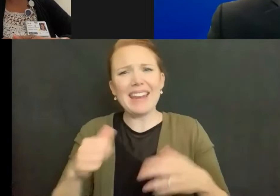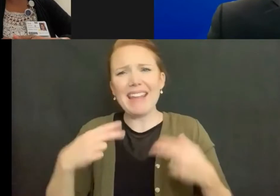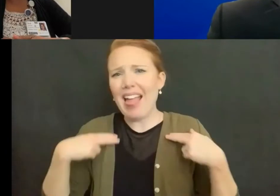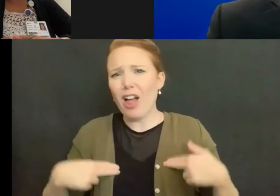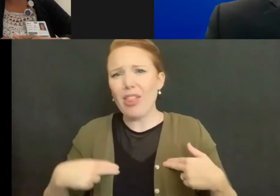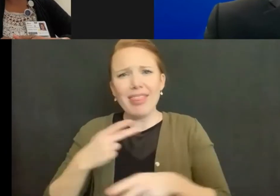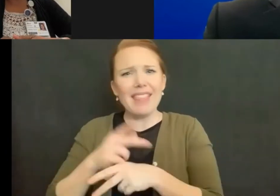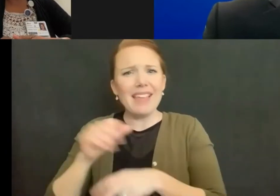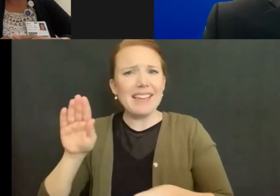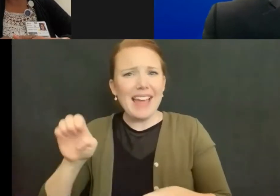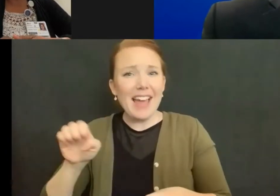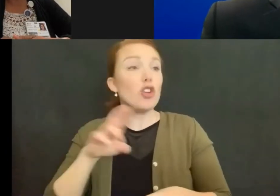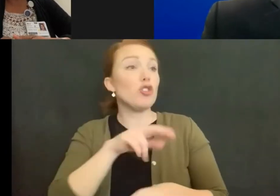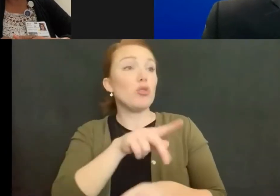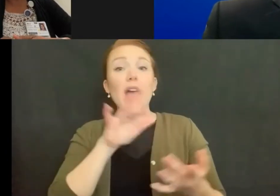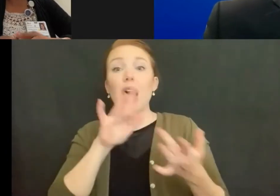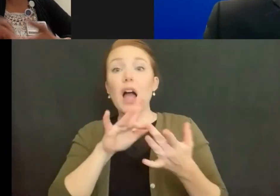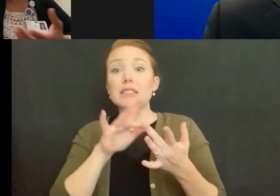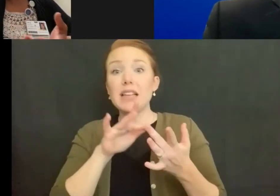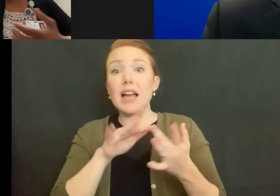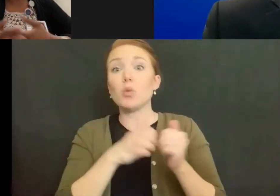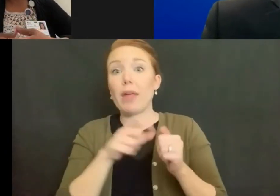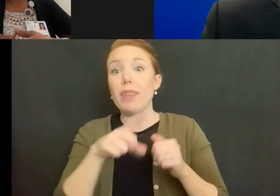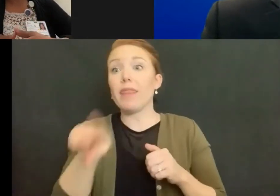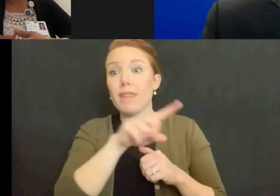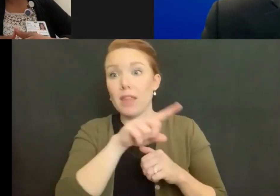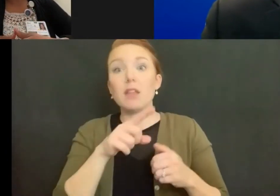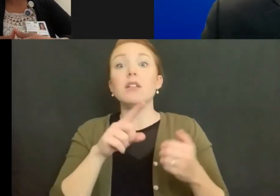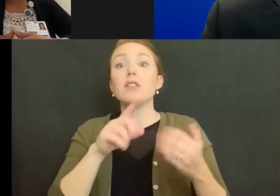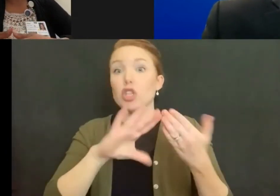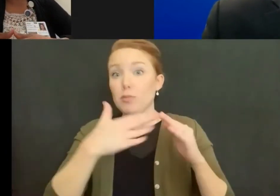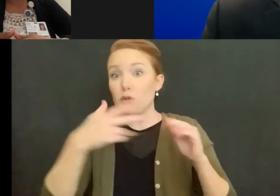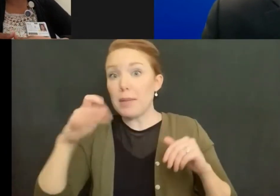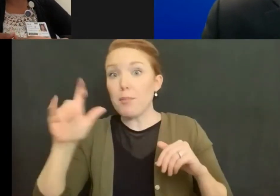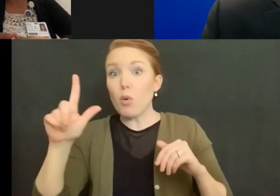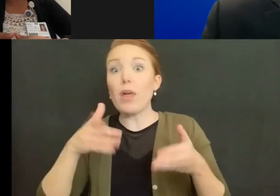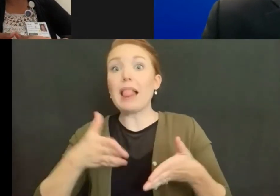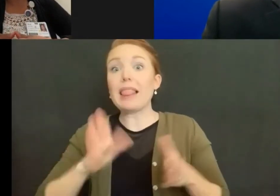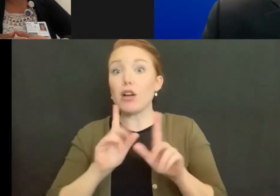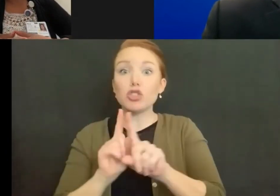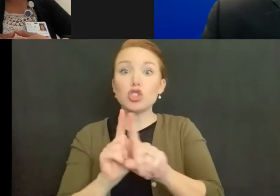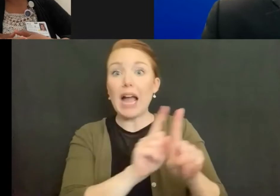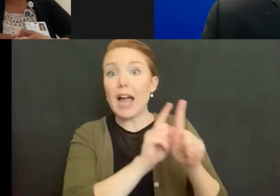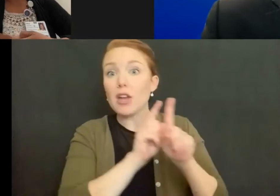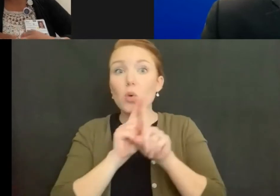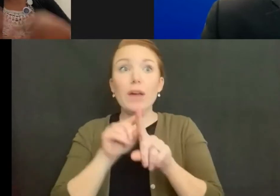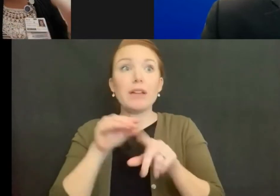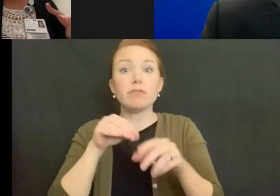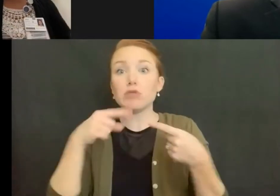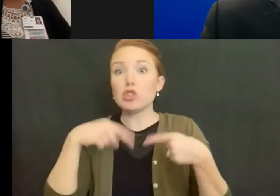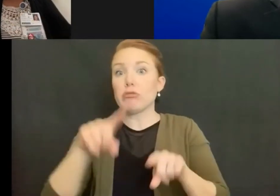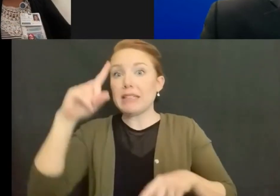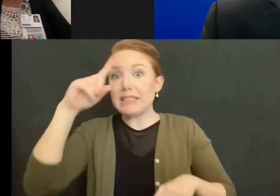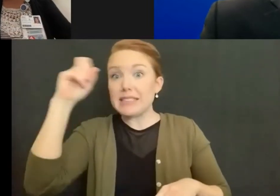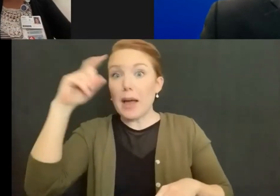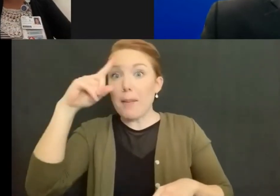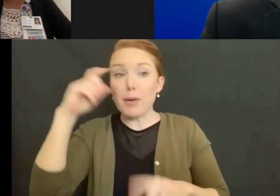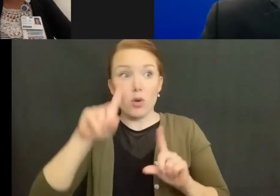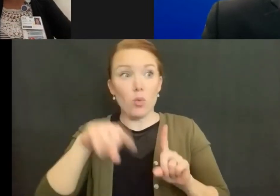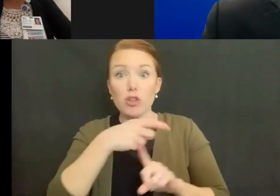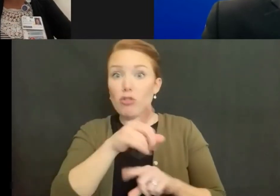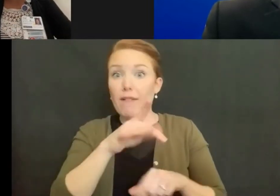can reach out to the facility who allow shadowing, like in your summertime when you have free time, you